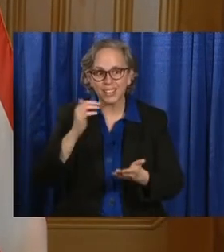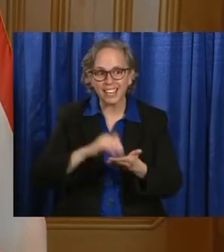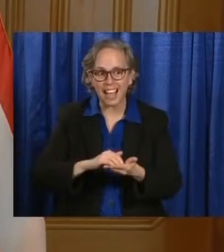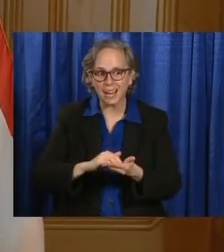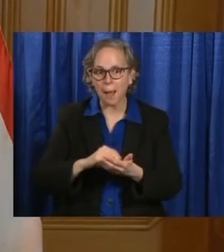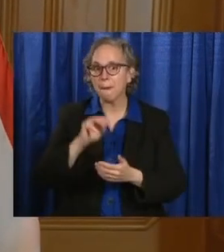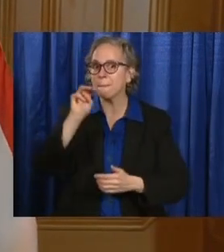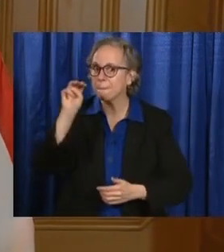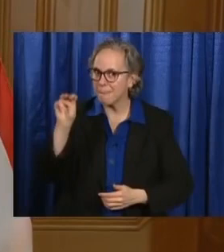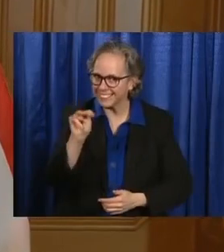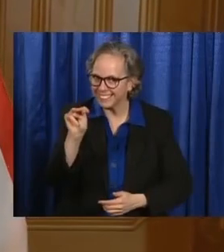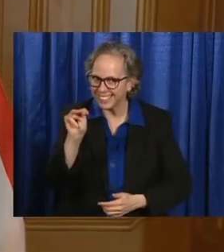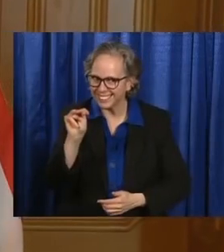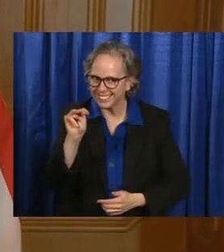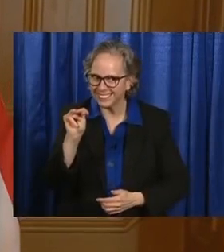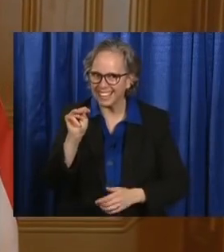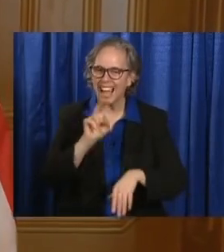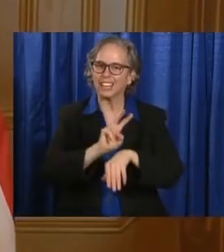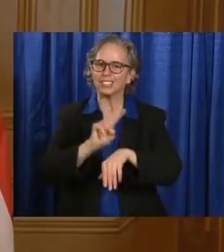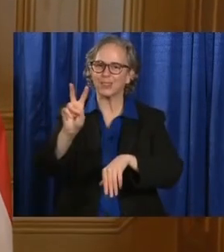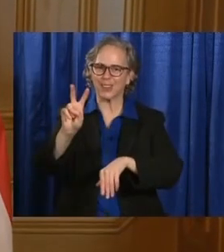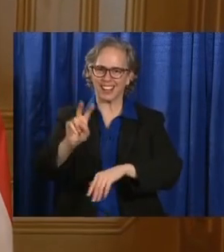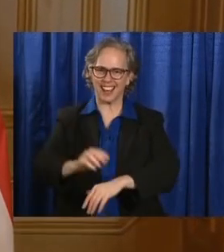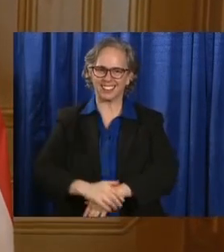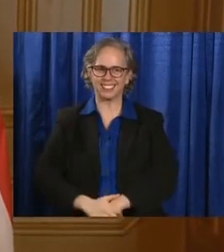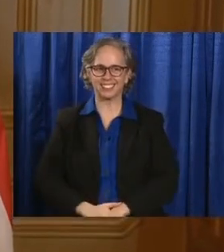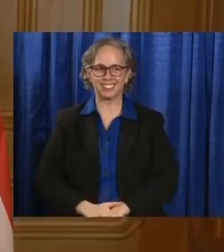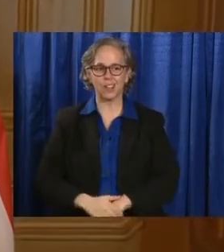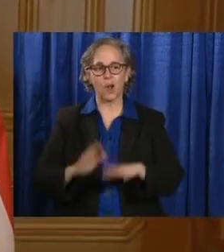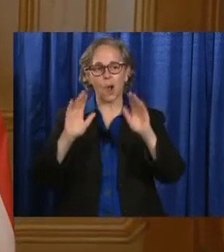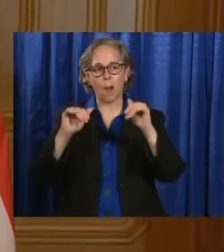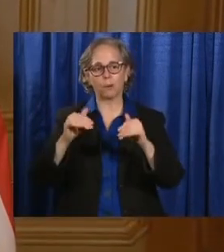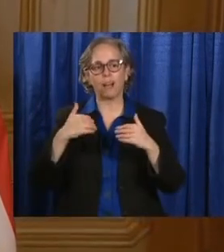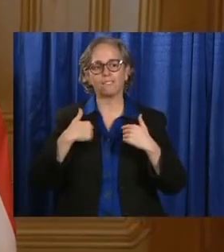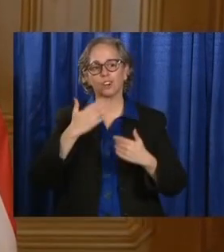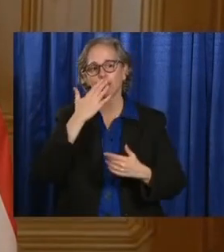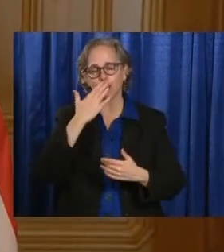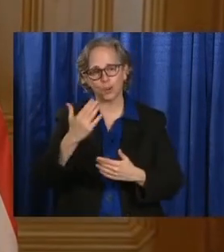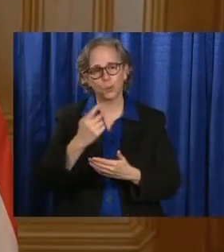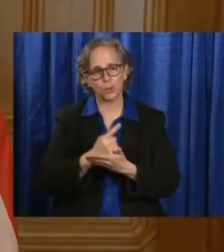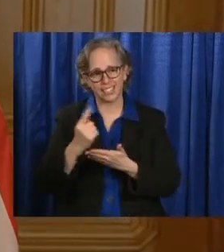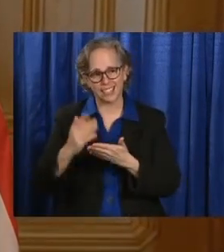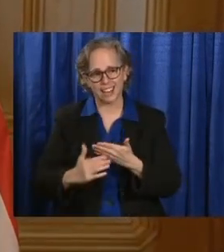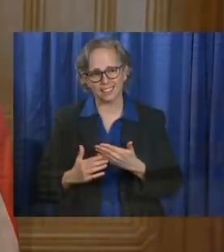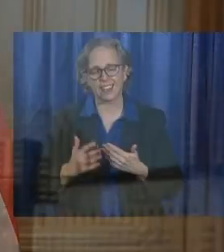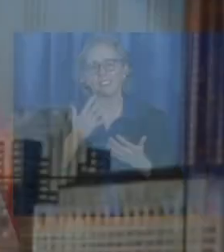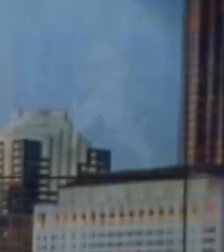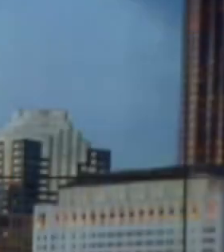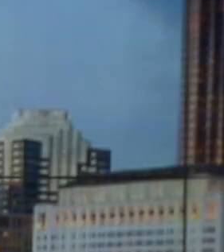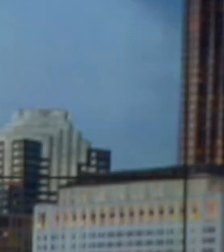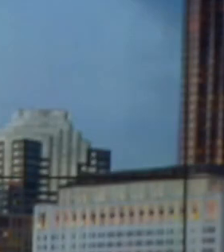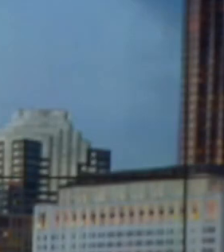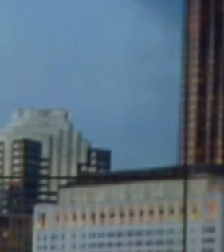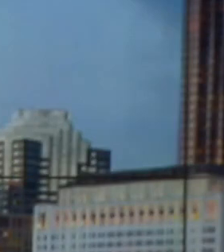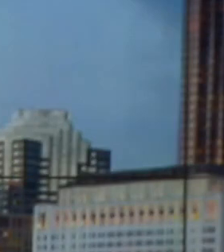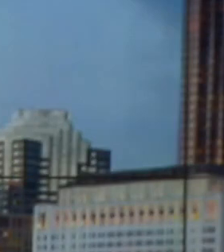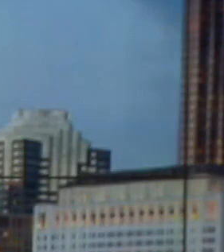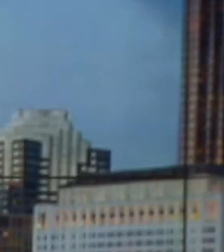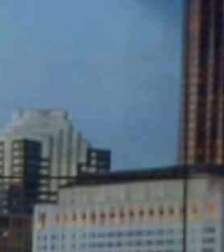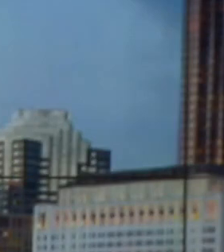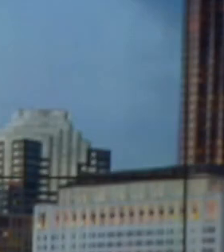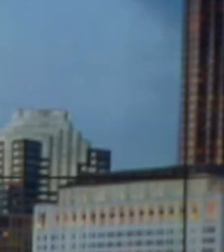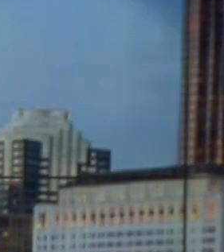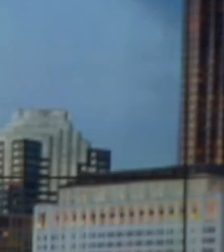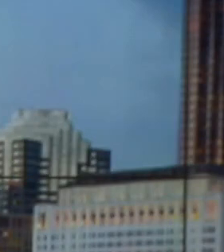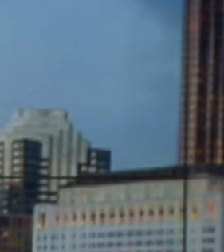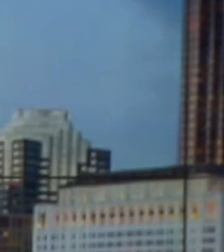Monday at 2 o'clock. We hope you all have a good weekend. Thank you very much. All right, Governor